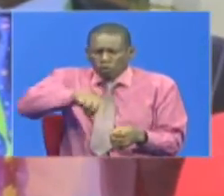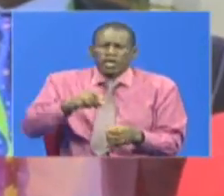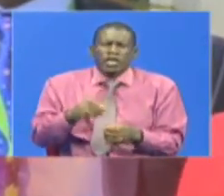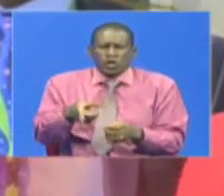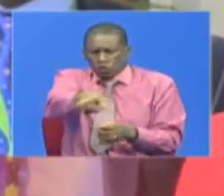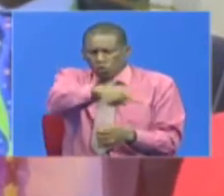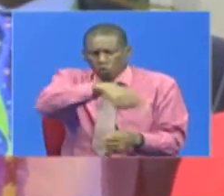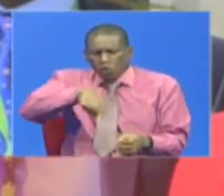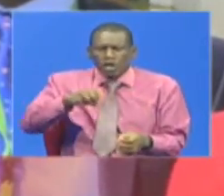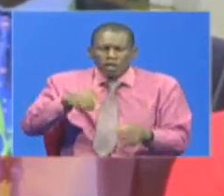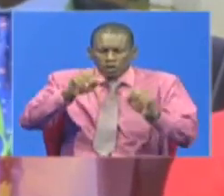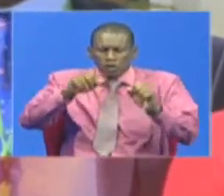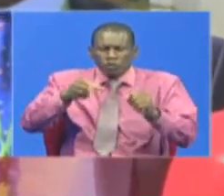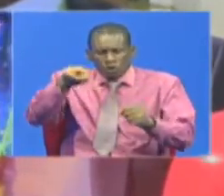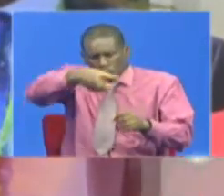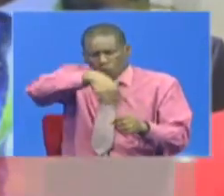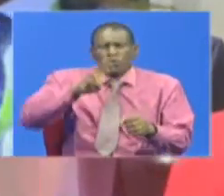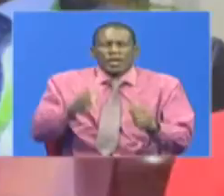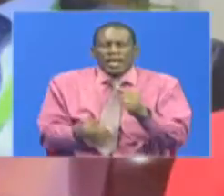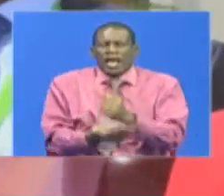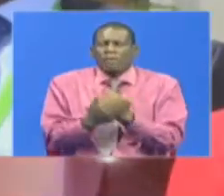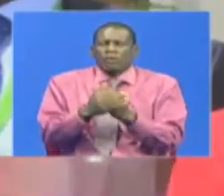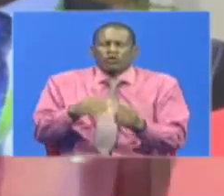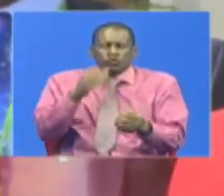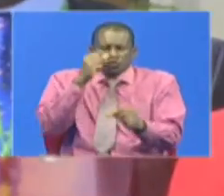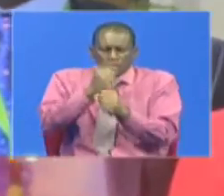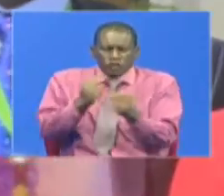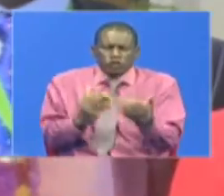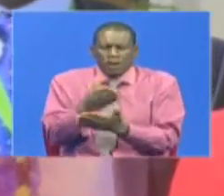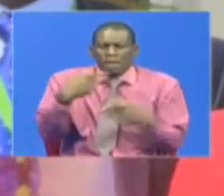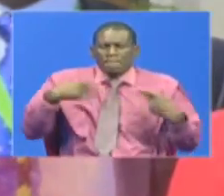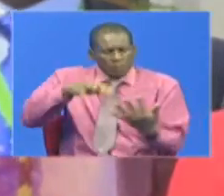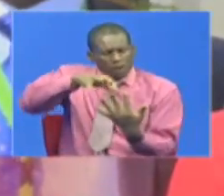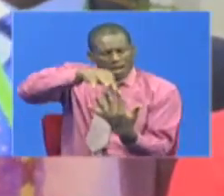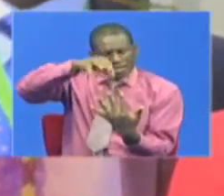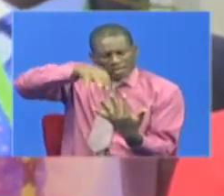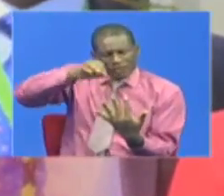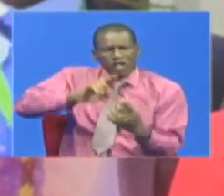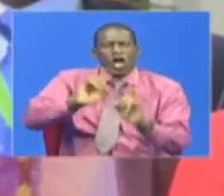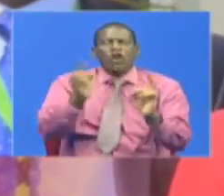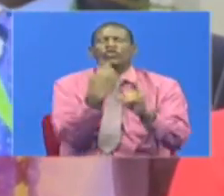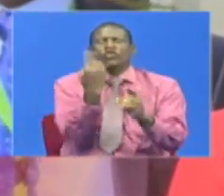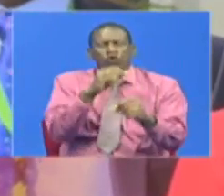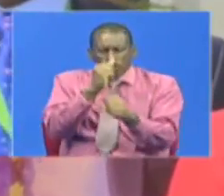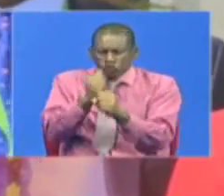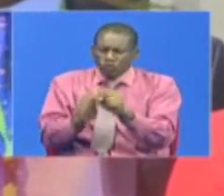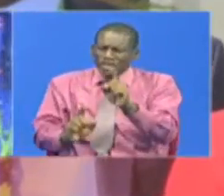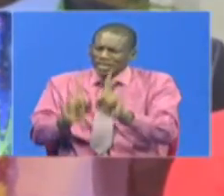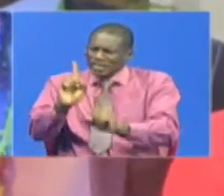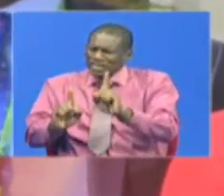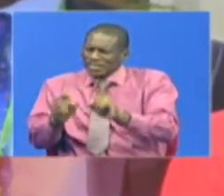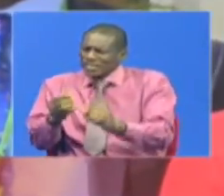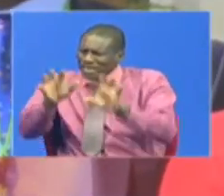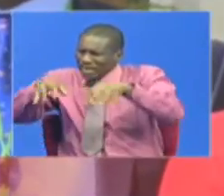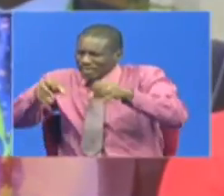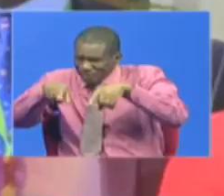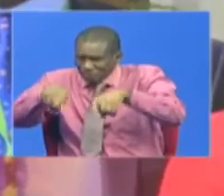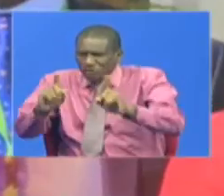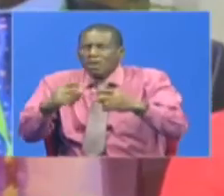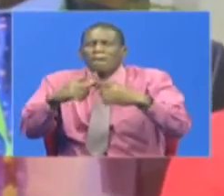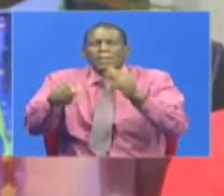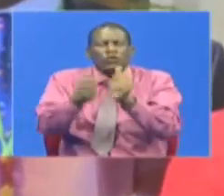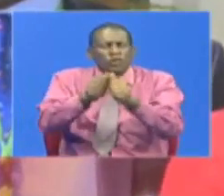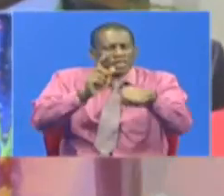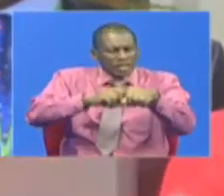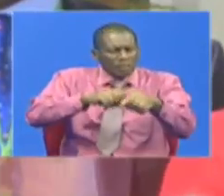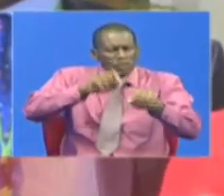assist to make sure that the people that are identified are not only doing kitchen gardens for themselves, but with time they